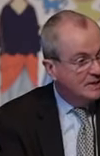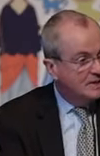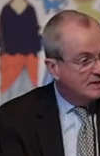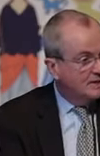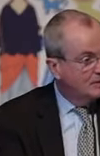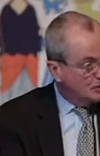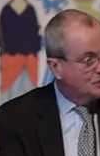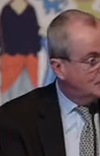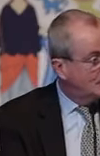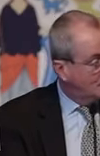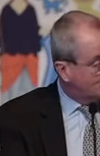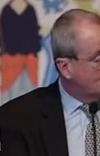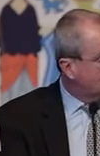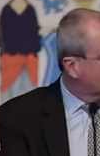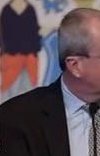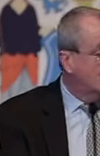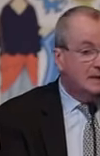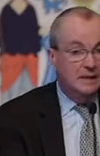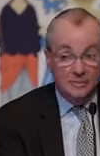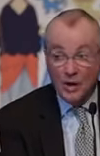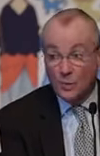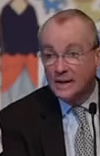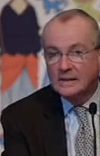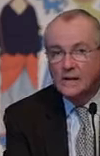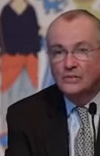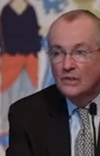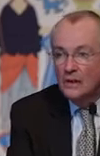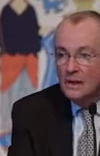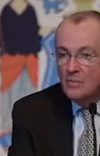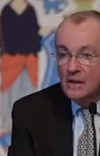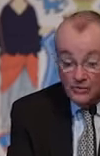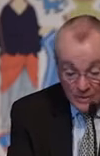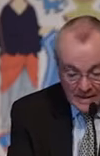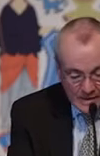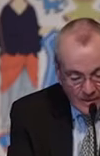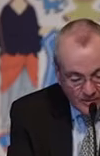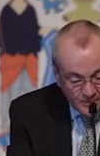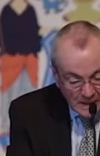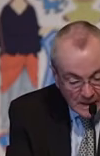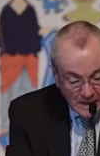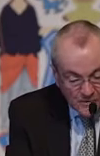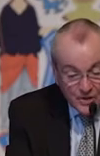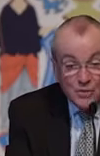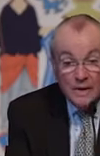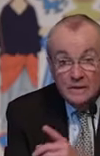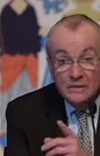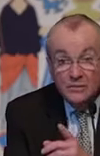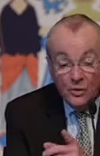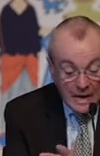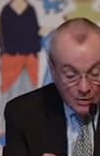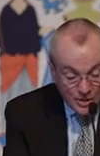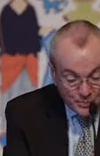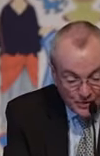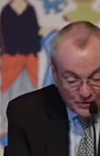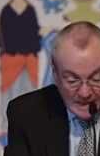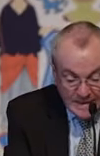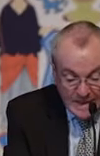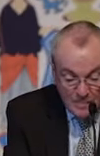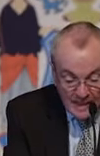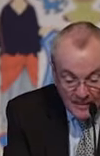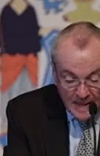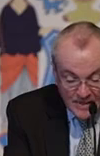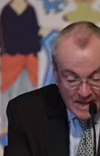just looks good in its structure, and by the way, it does, but it's ready to go. For the 24 hours